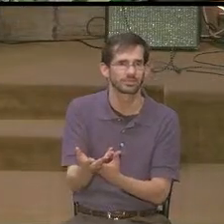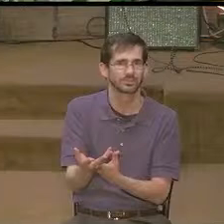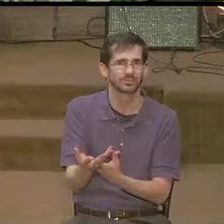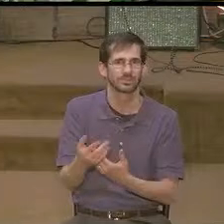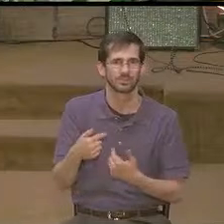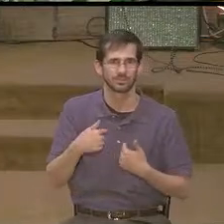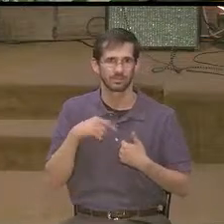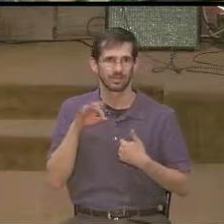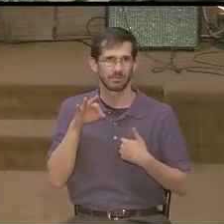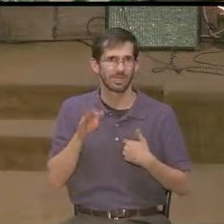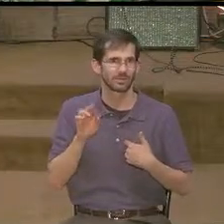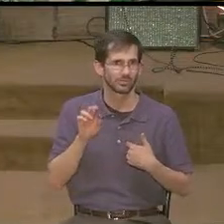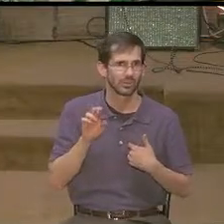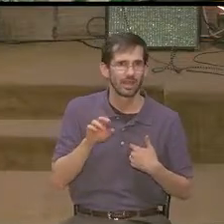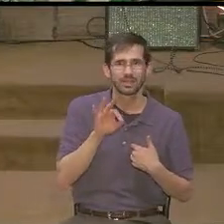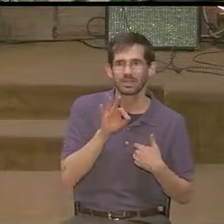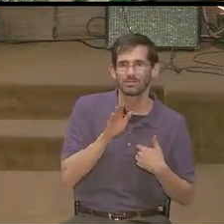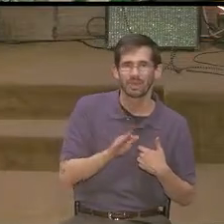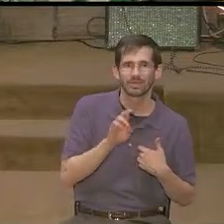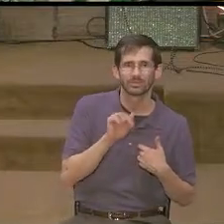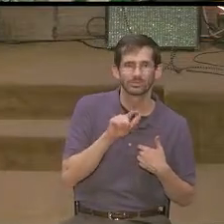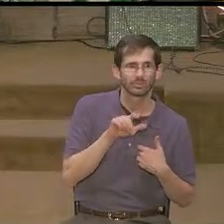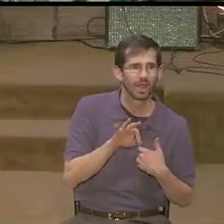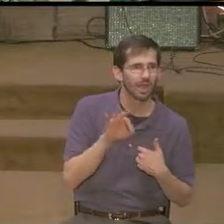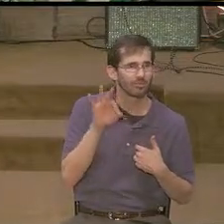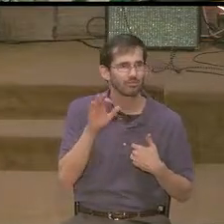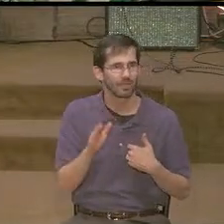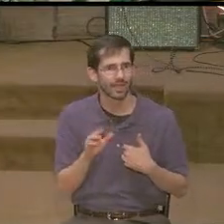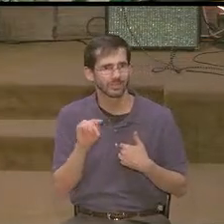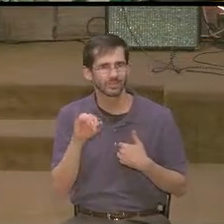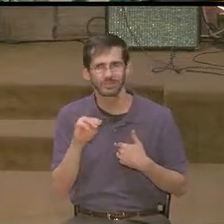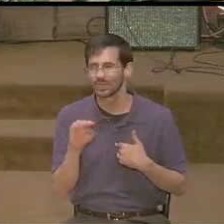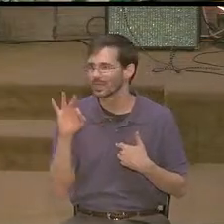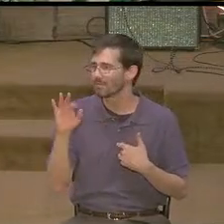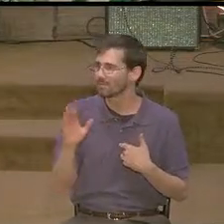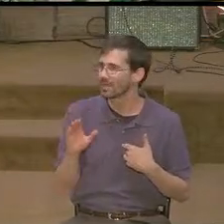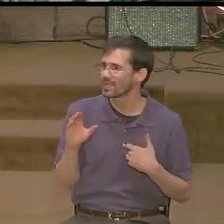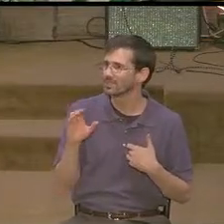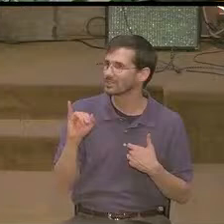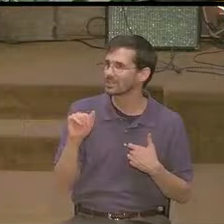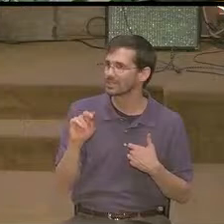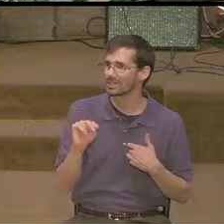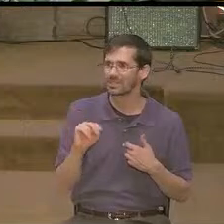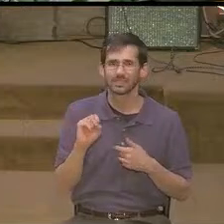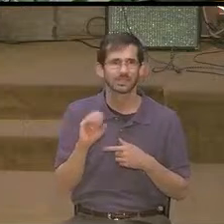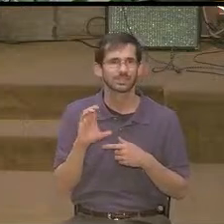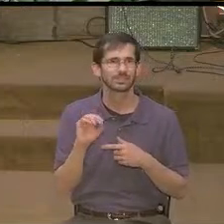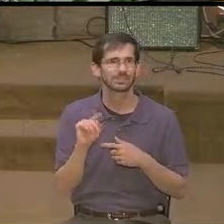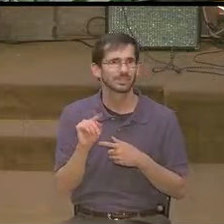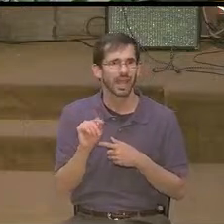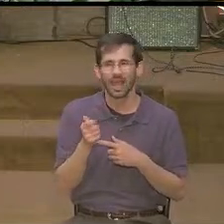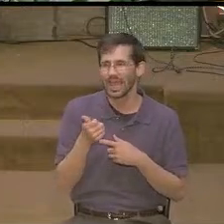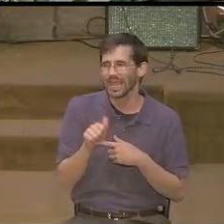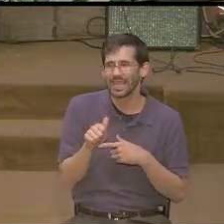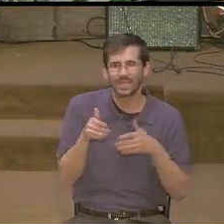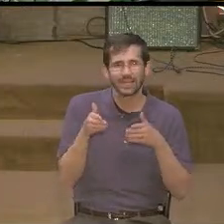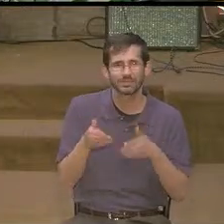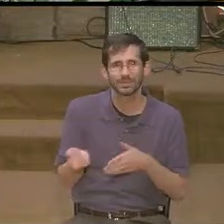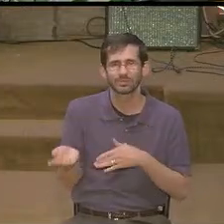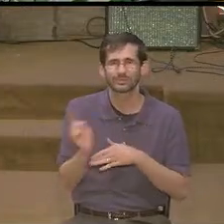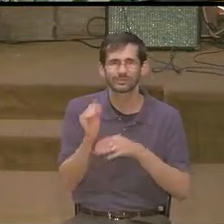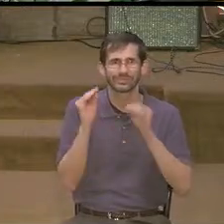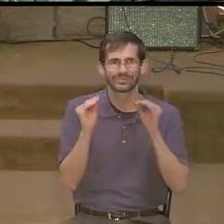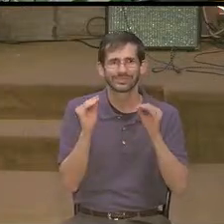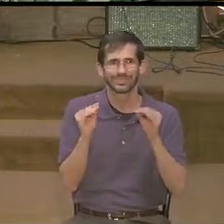Pastor Rodney, Pastor Ralph, Pastor Tim, Pastor Ian, Scott, anybody up here teaching you, when you learn something,